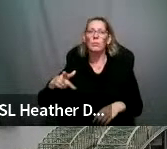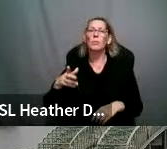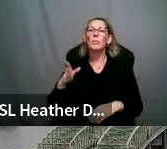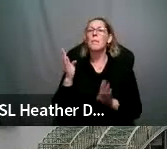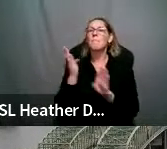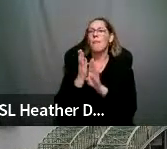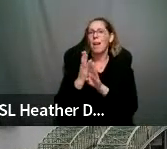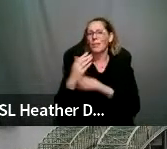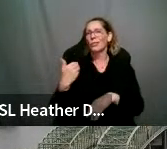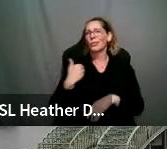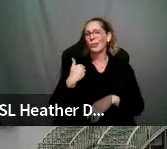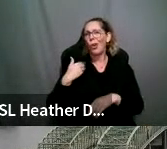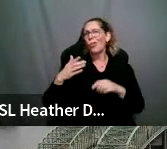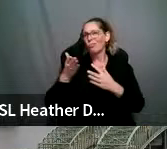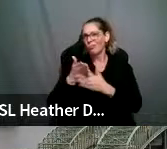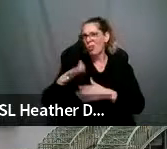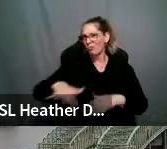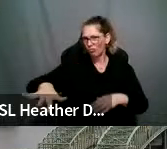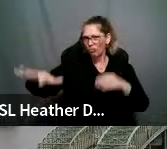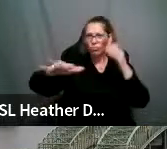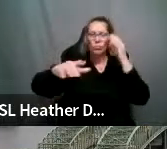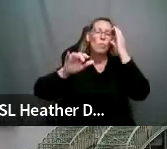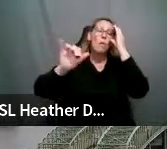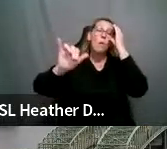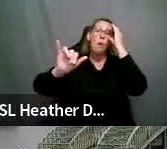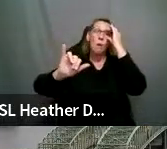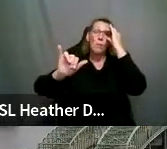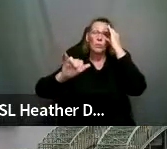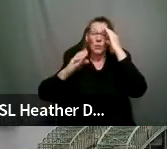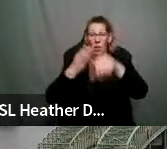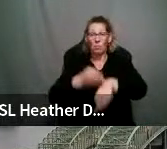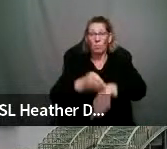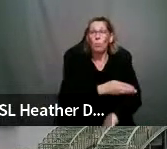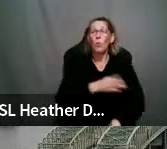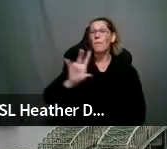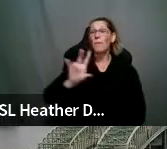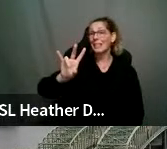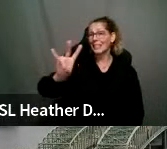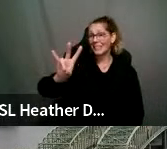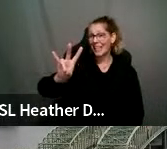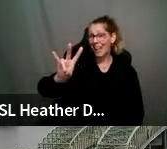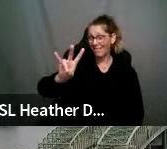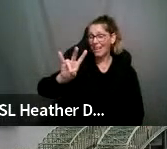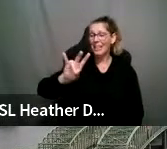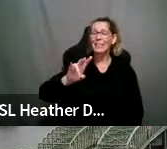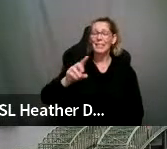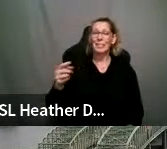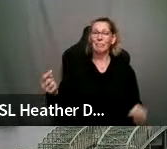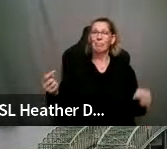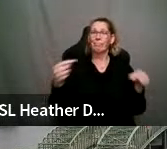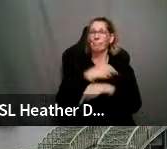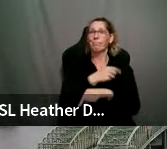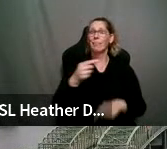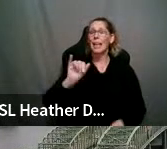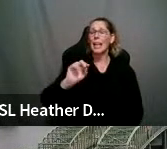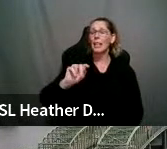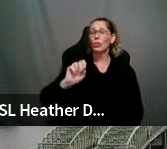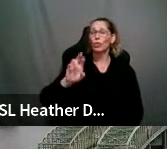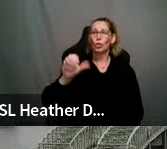the program area. It also includes improvements to 7 interchanges with a half interchange on Hayden